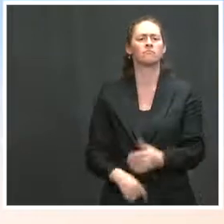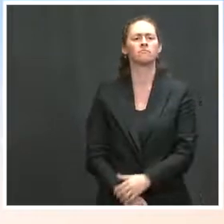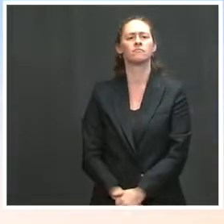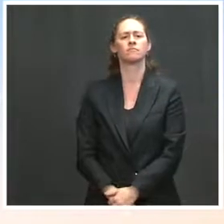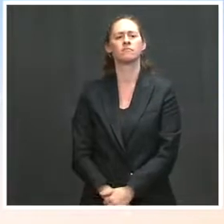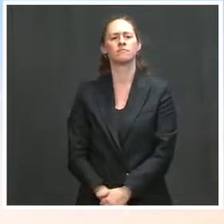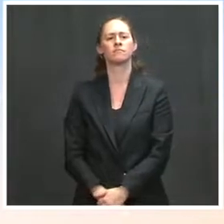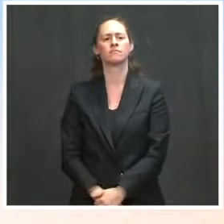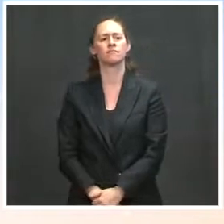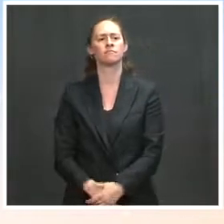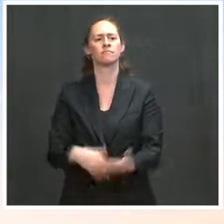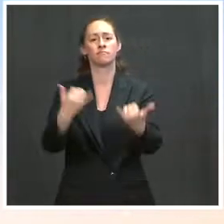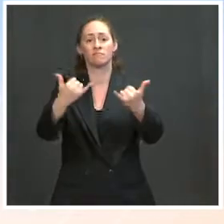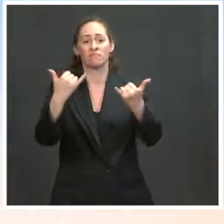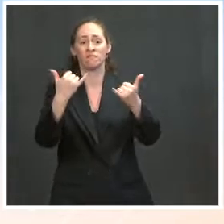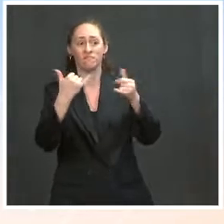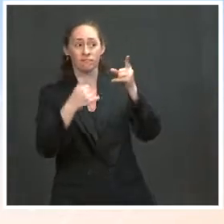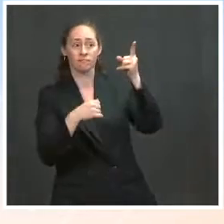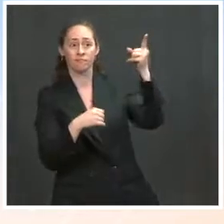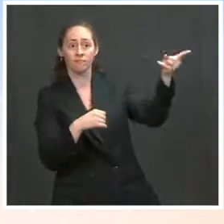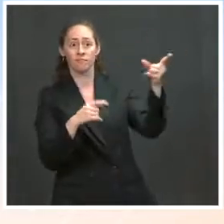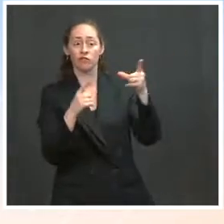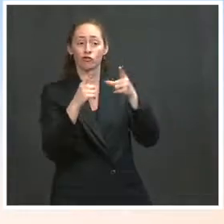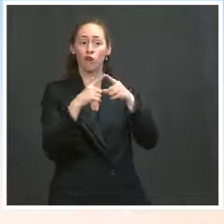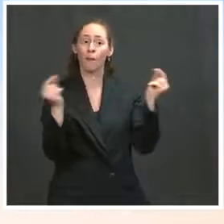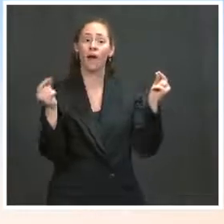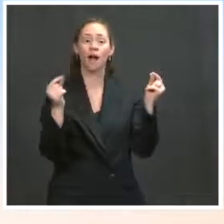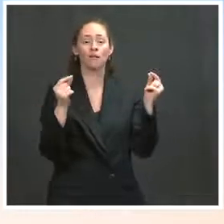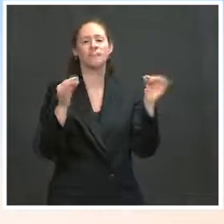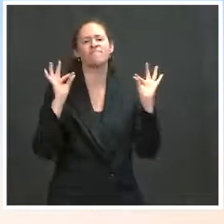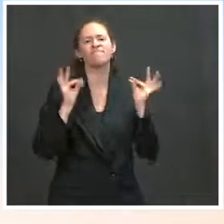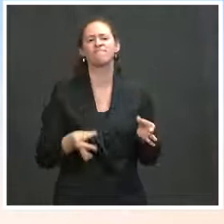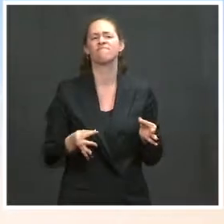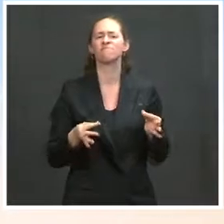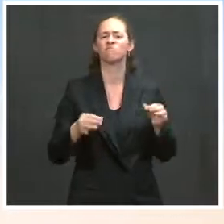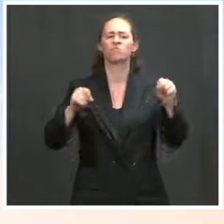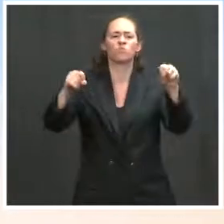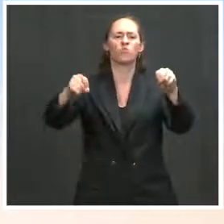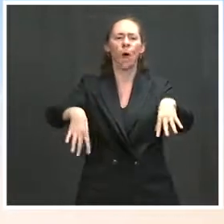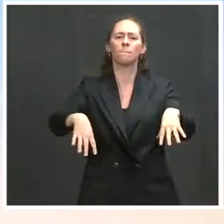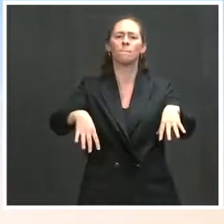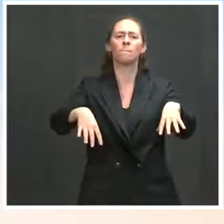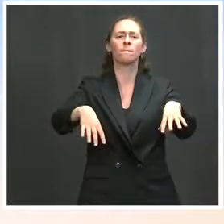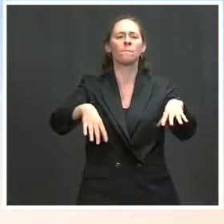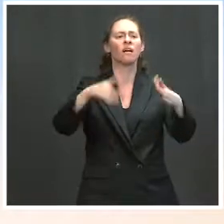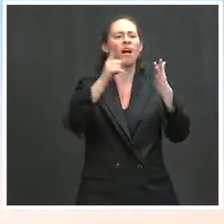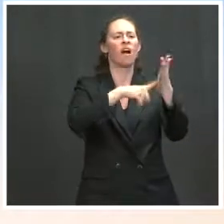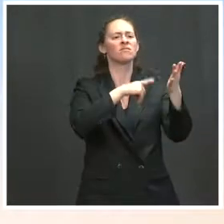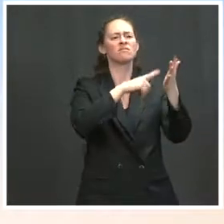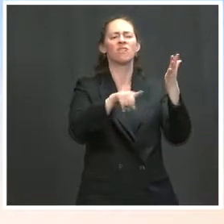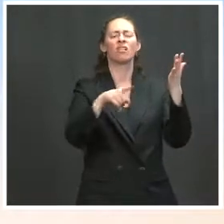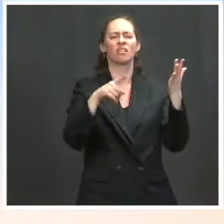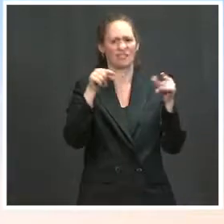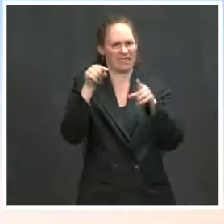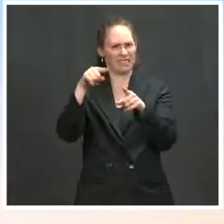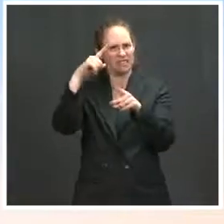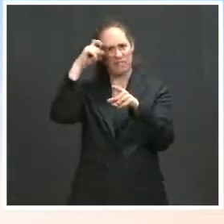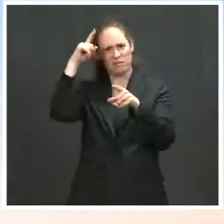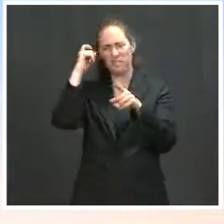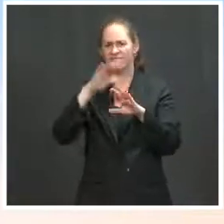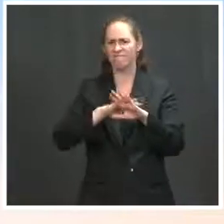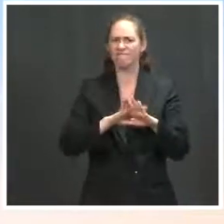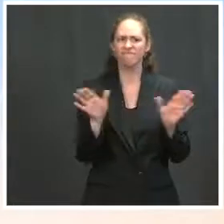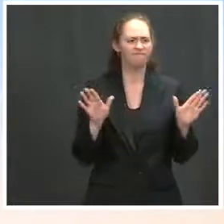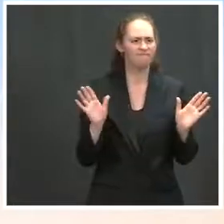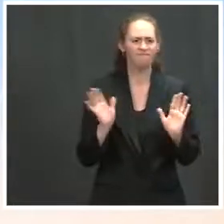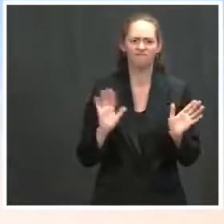saying that it is not rational to hold the games this summer. So given Japan's low vaccination rate, as well as the State